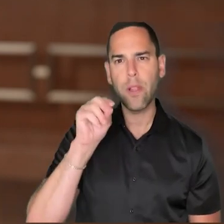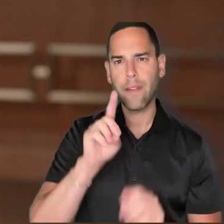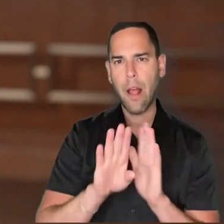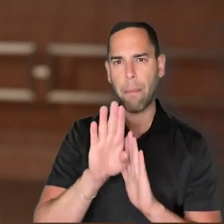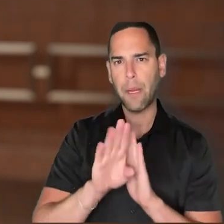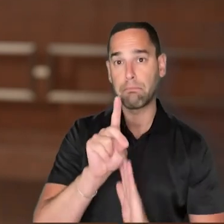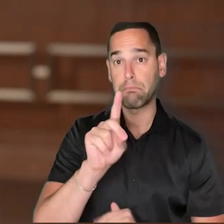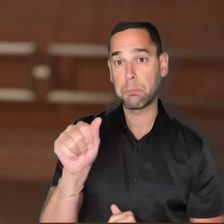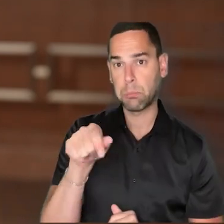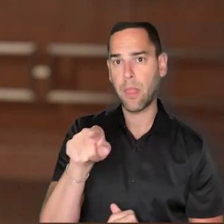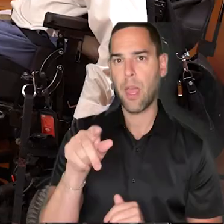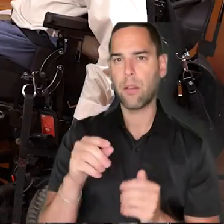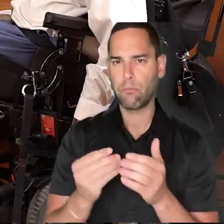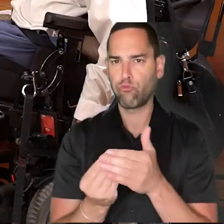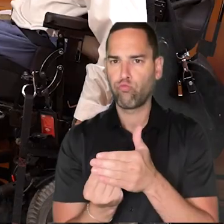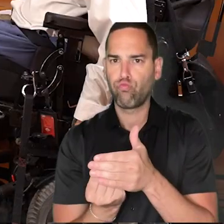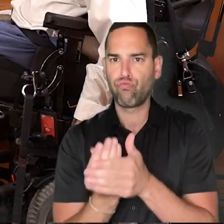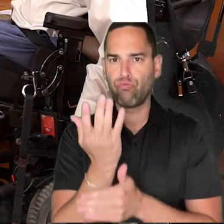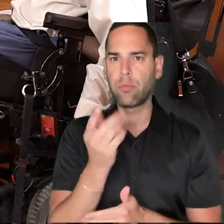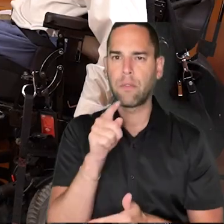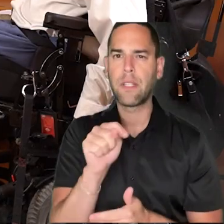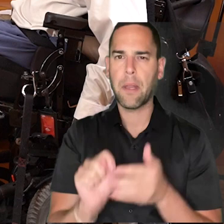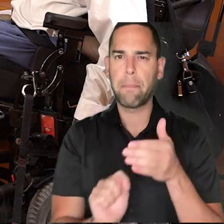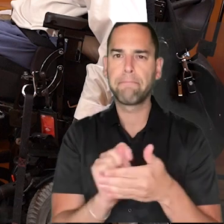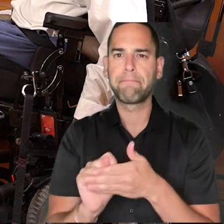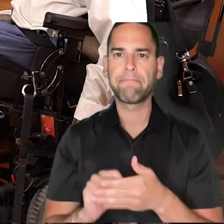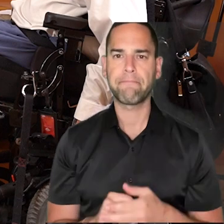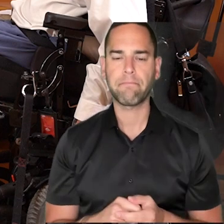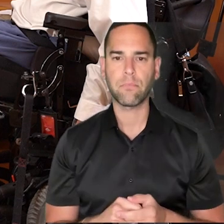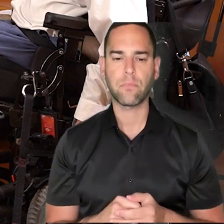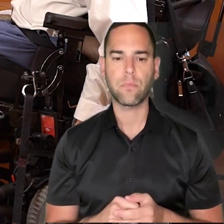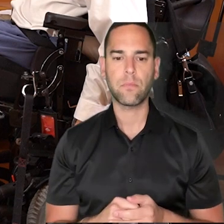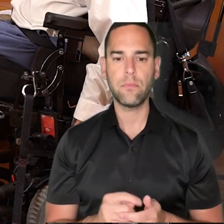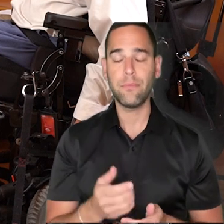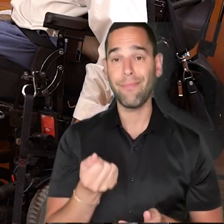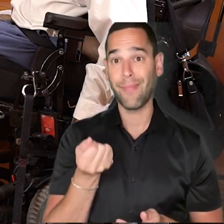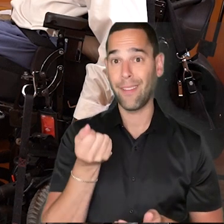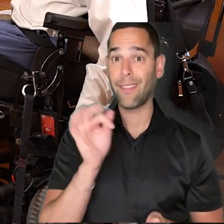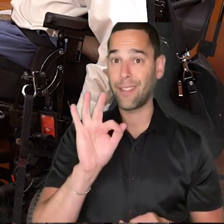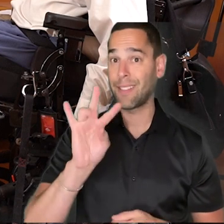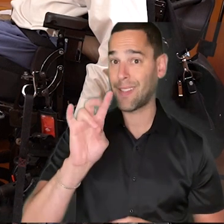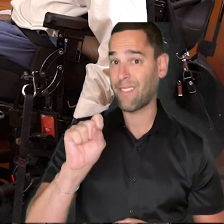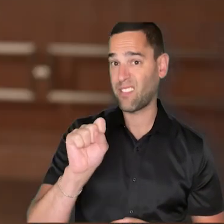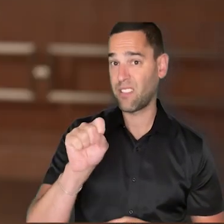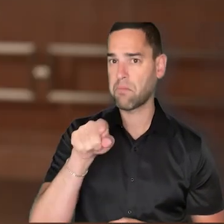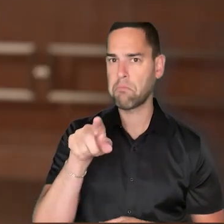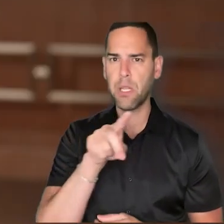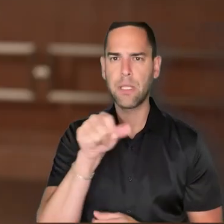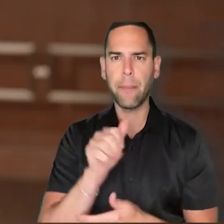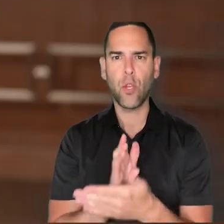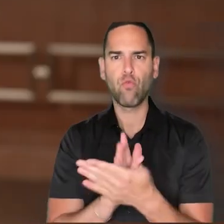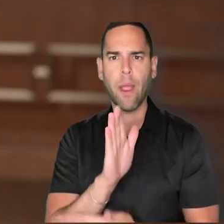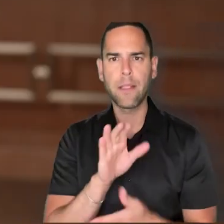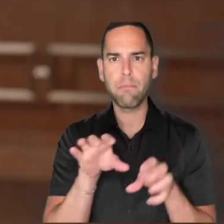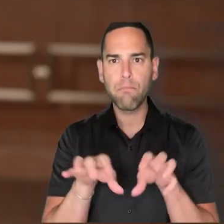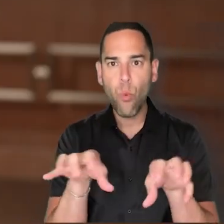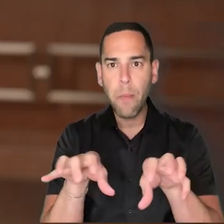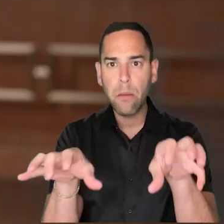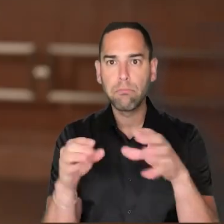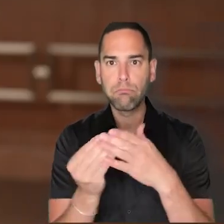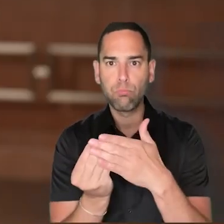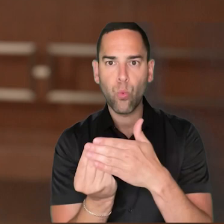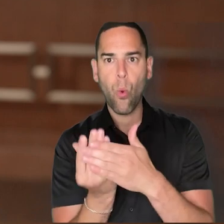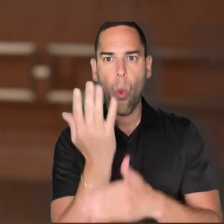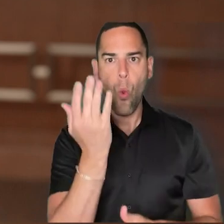disabilities was slowly beginning to emerge. I mean, the reality is in the 1970s, as the